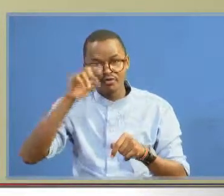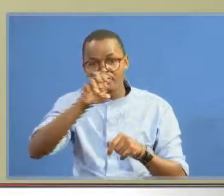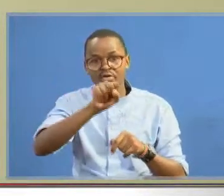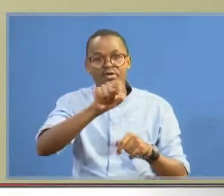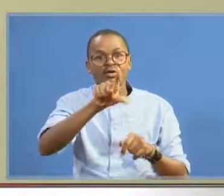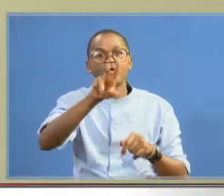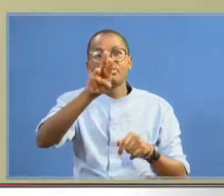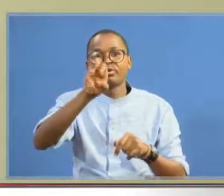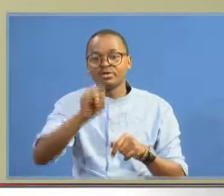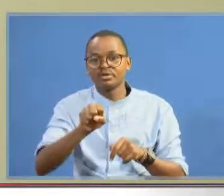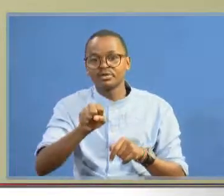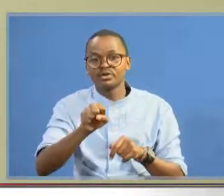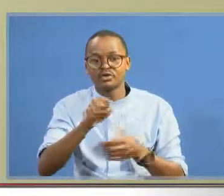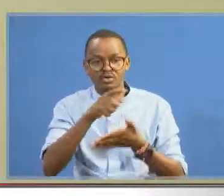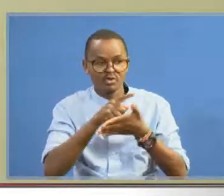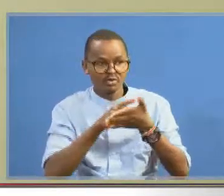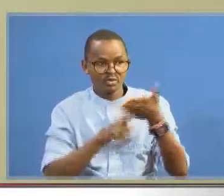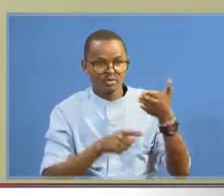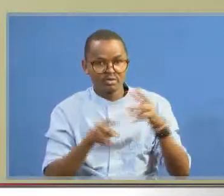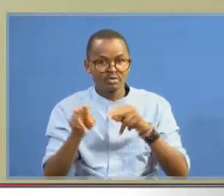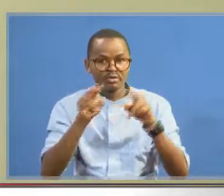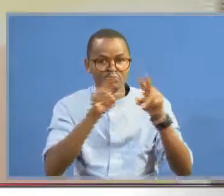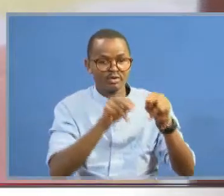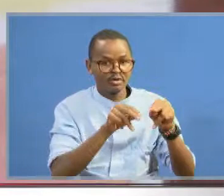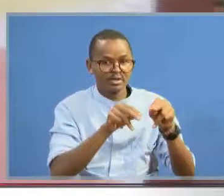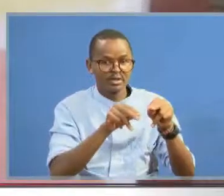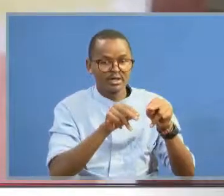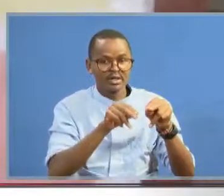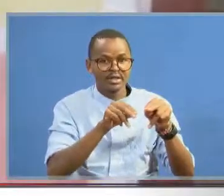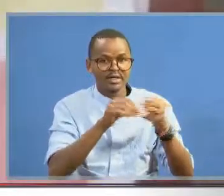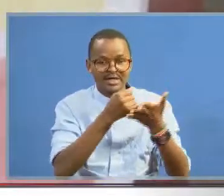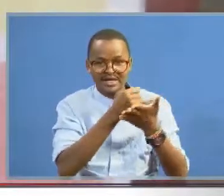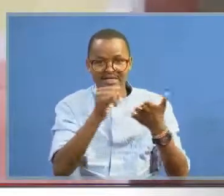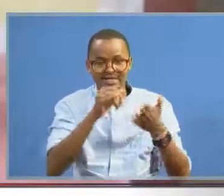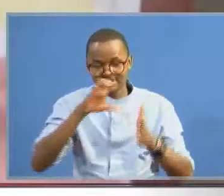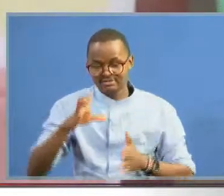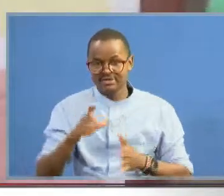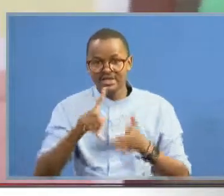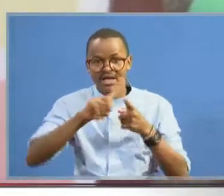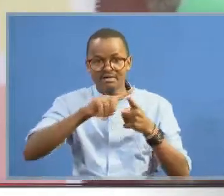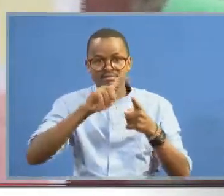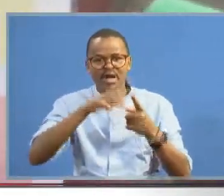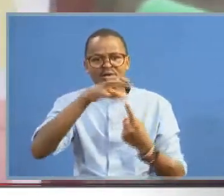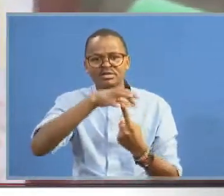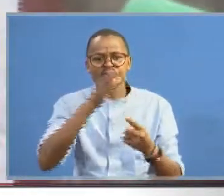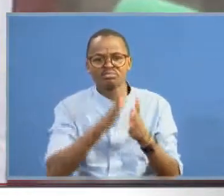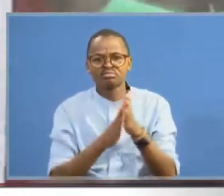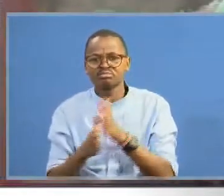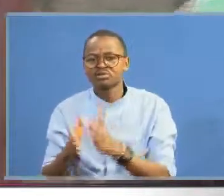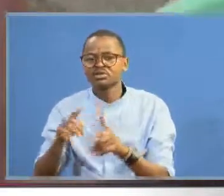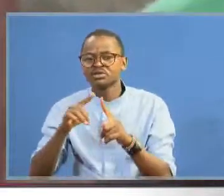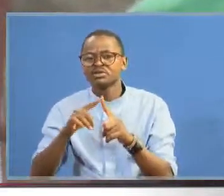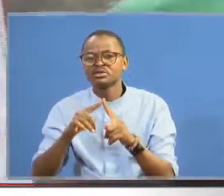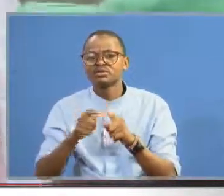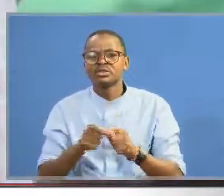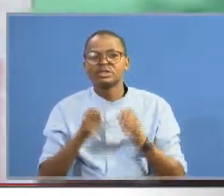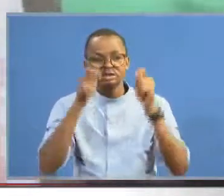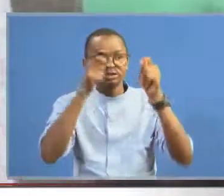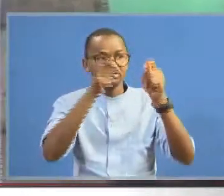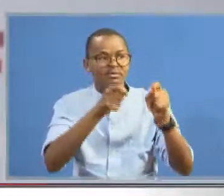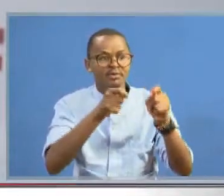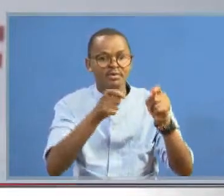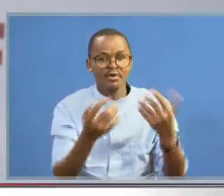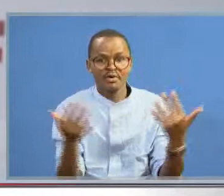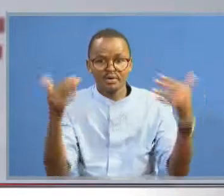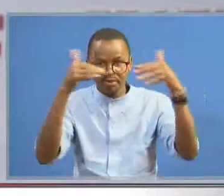slums, these are what we normally call green cities. Koros added that the special plan, which is to be tabled before the